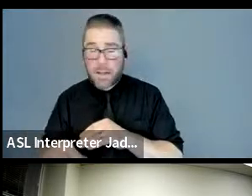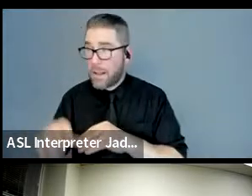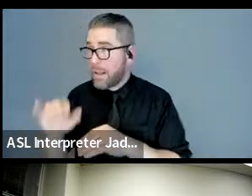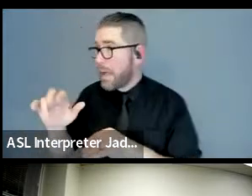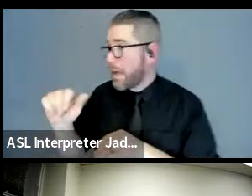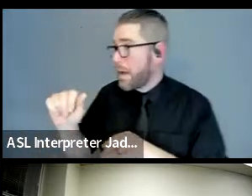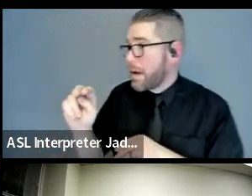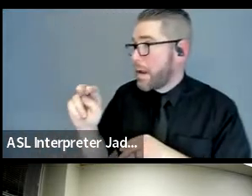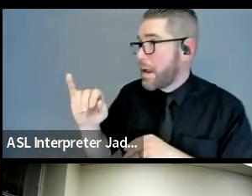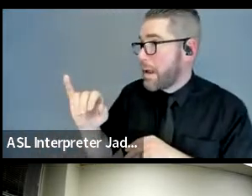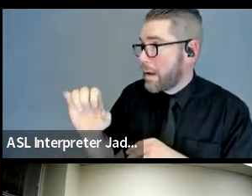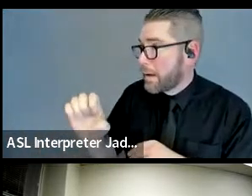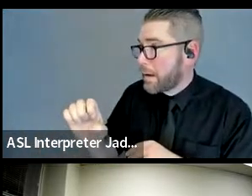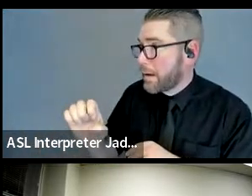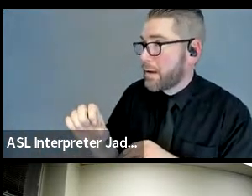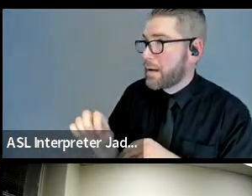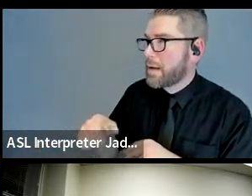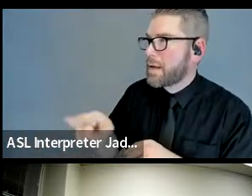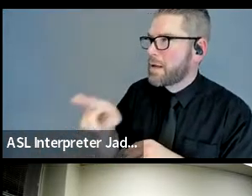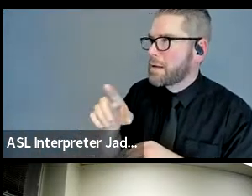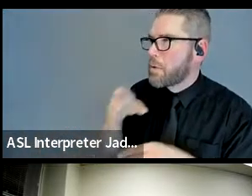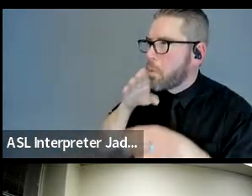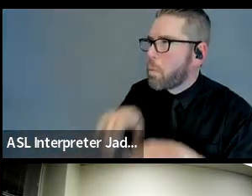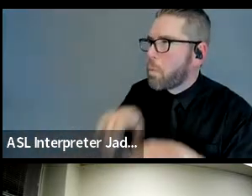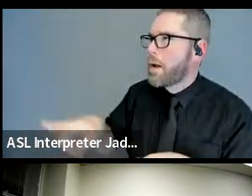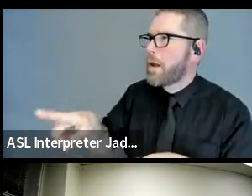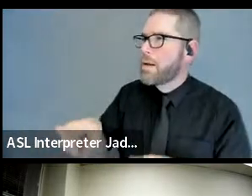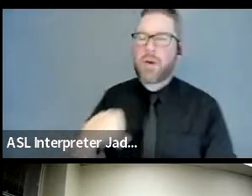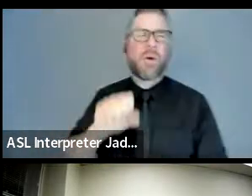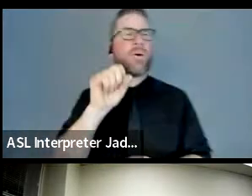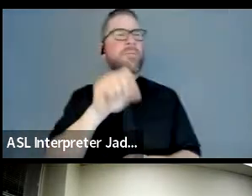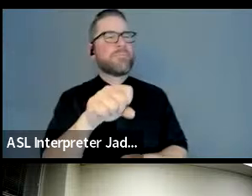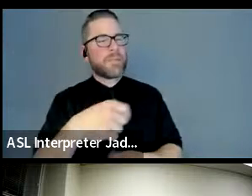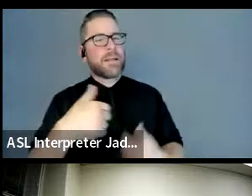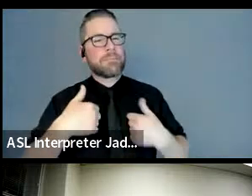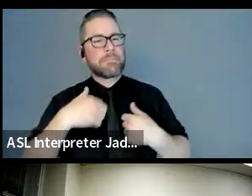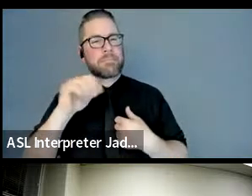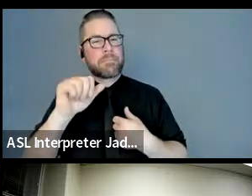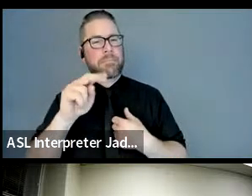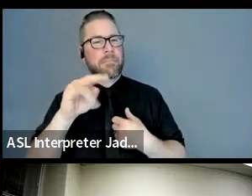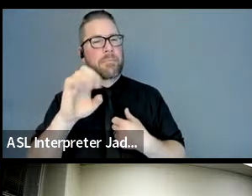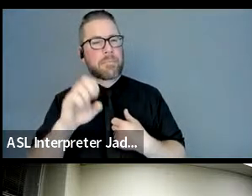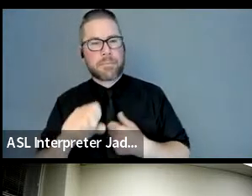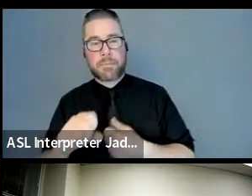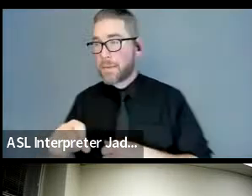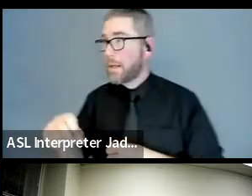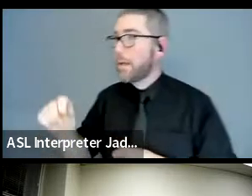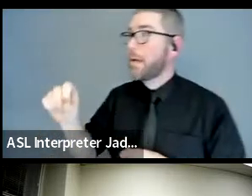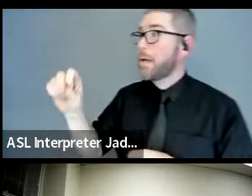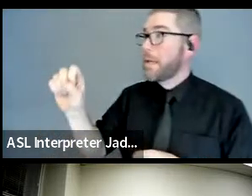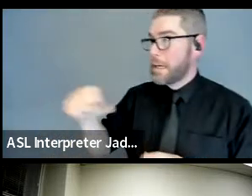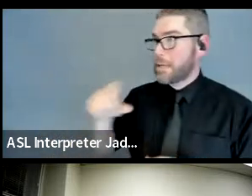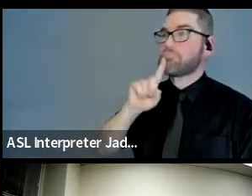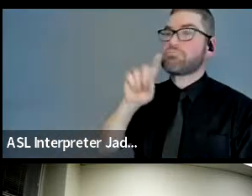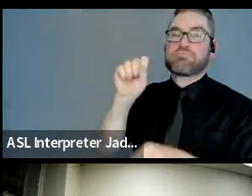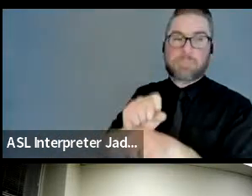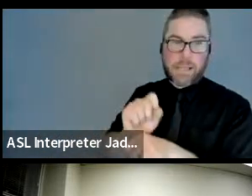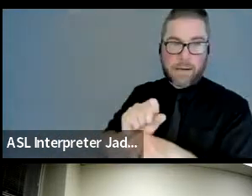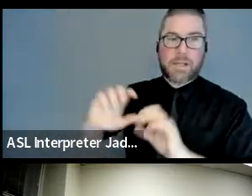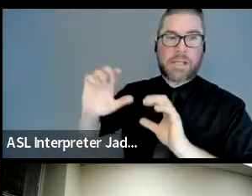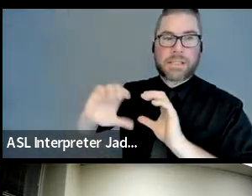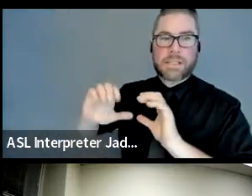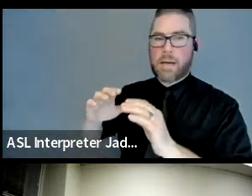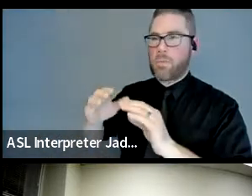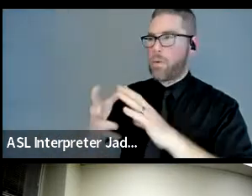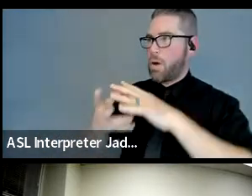Yes, sorry, this is Annie Merritt. Hi, Annie. Yes, we will definitely send you the notes from the chat, and you all are welcome